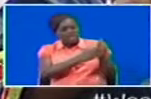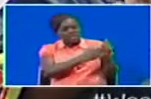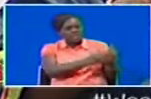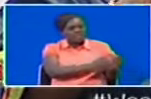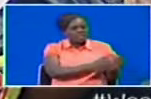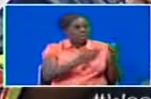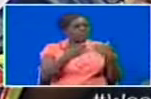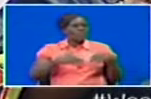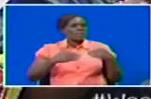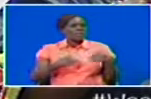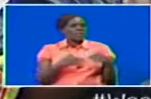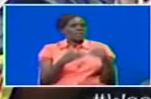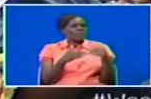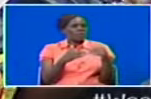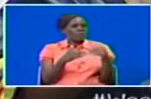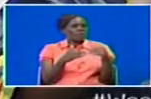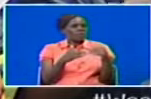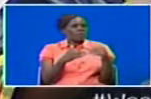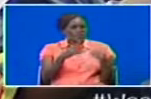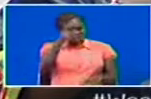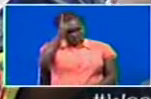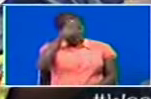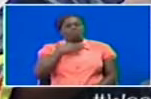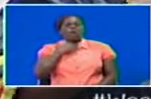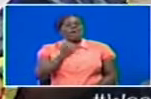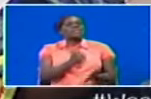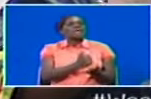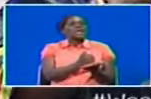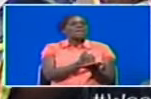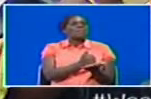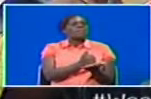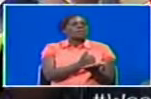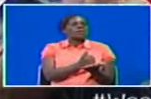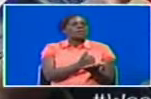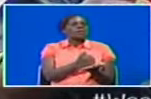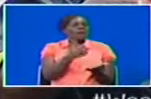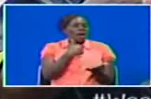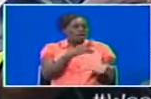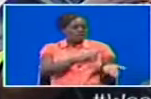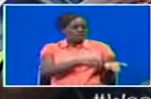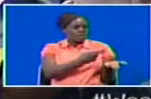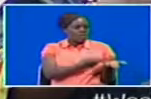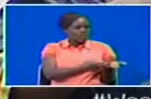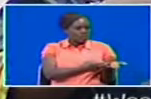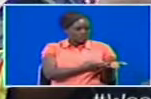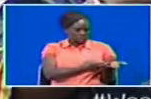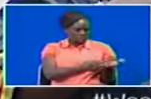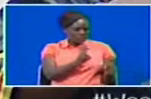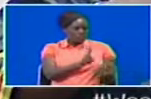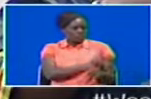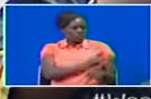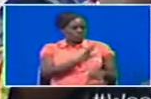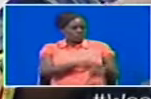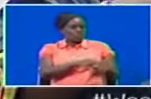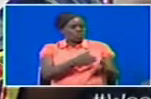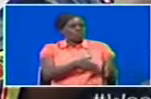the people at the, in the ground wanted to be helped to have their resources used in a good way that